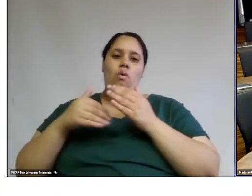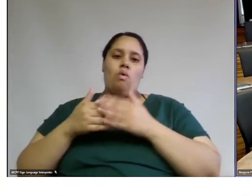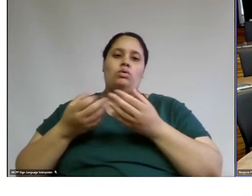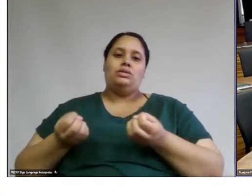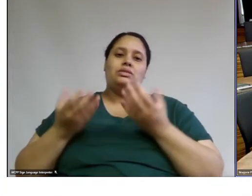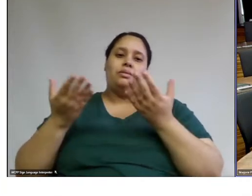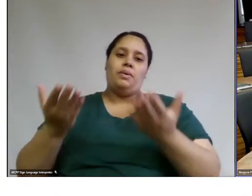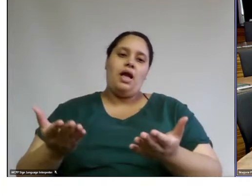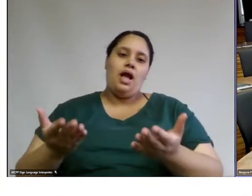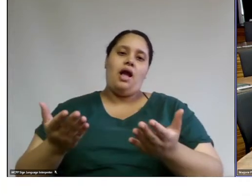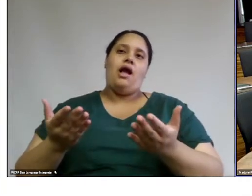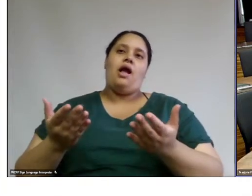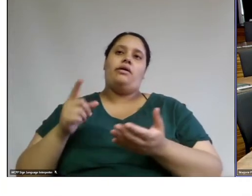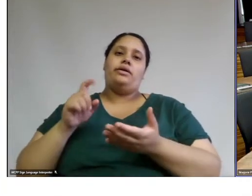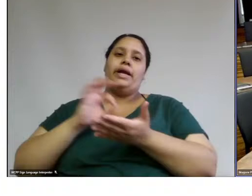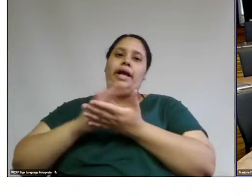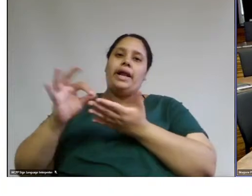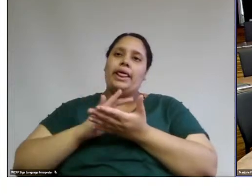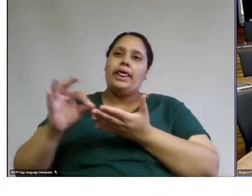of disinfectants,